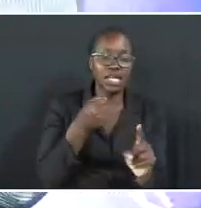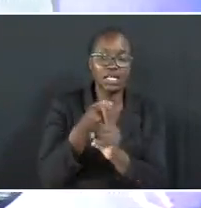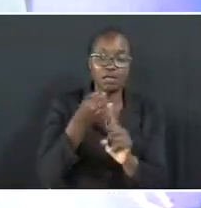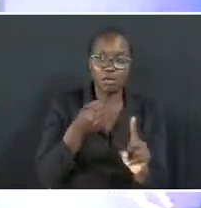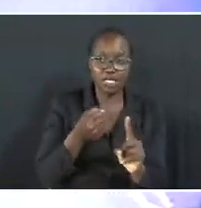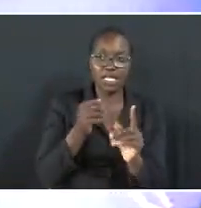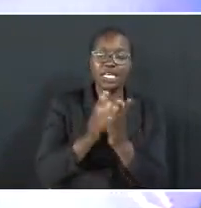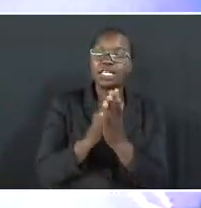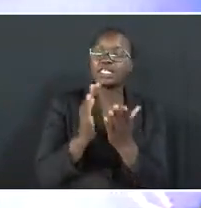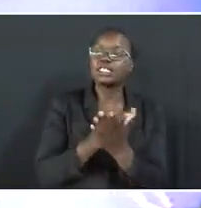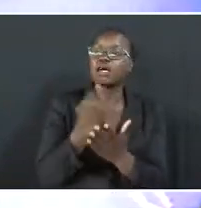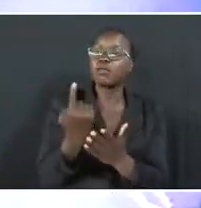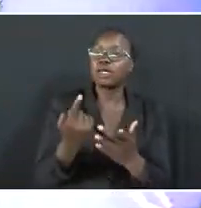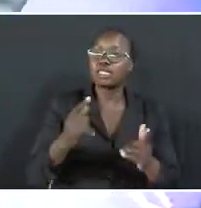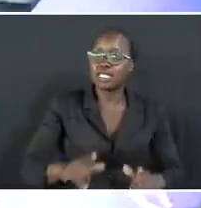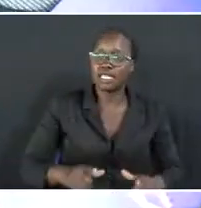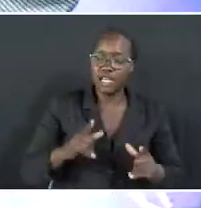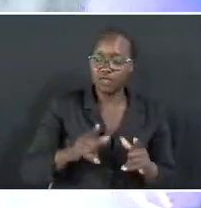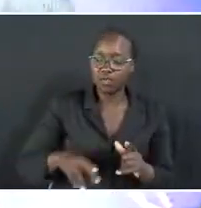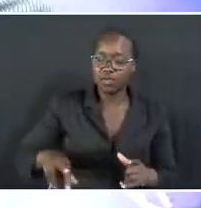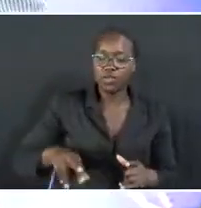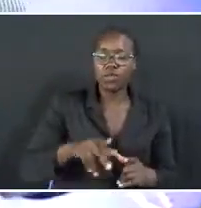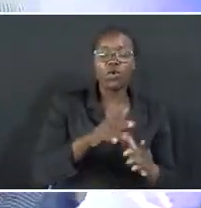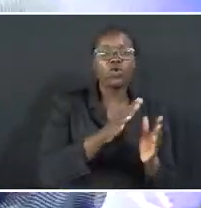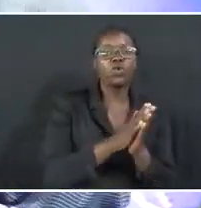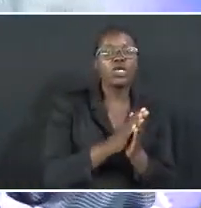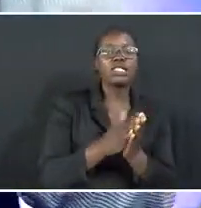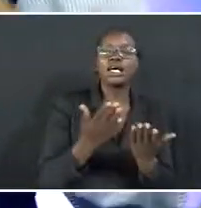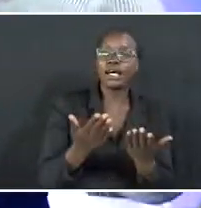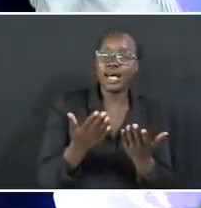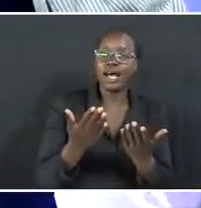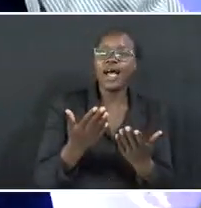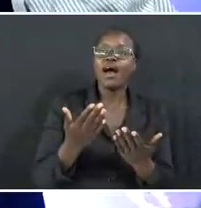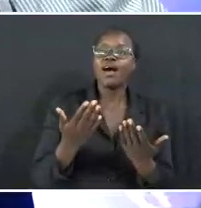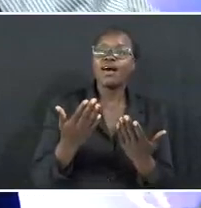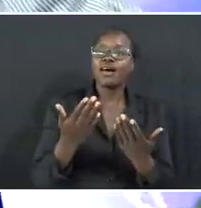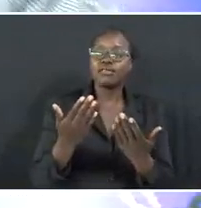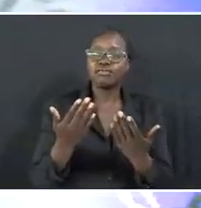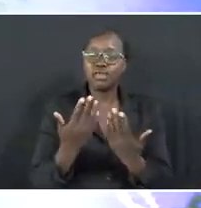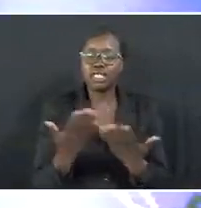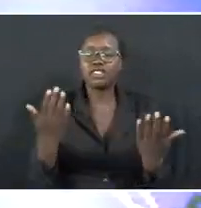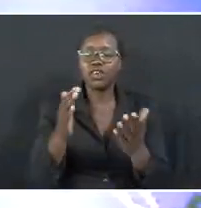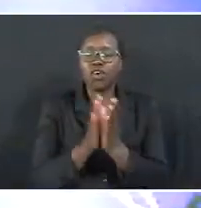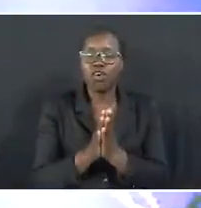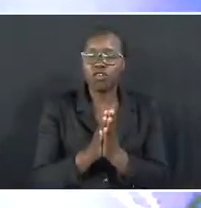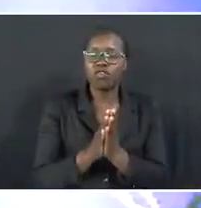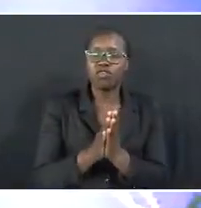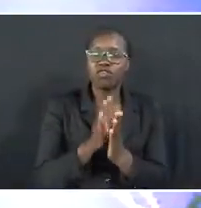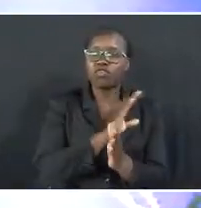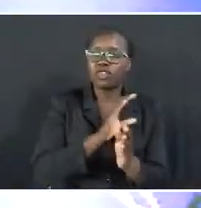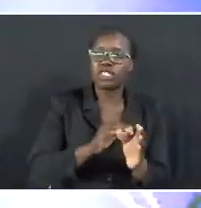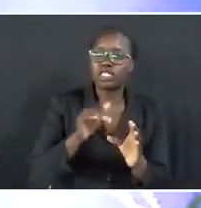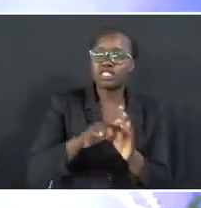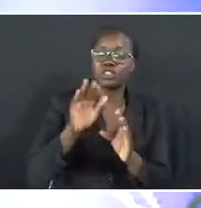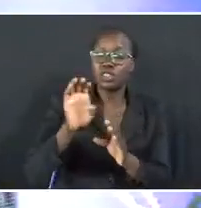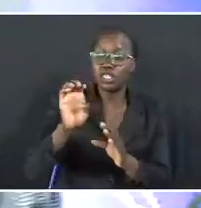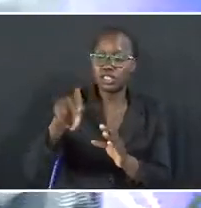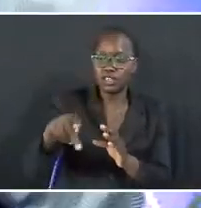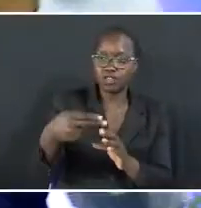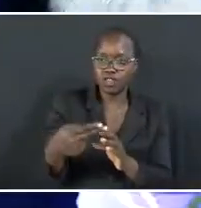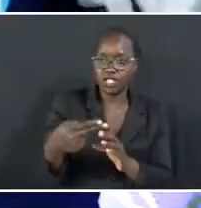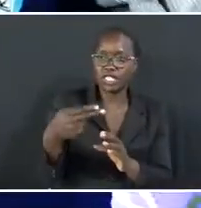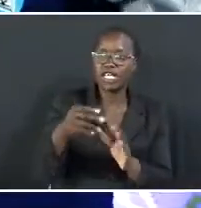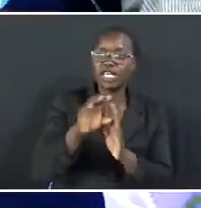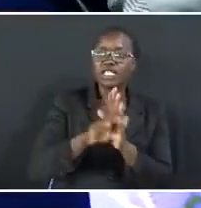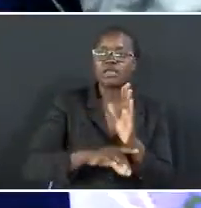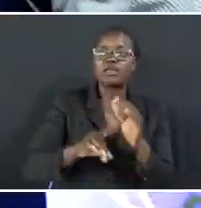impact in someone's life. Walk with the armor of Christ in you. Walk. Ephesians chapter 6 tells us to walk with the armor of